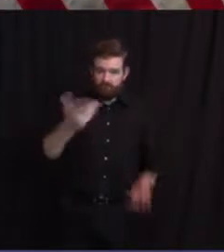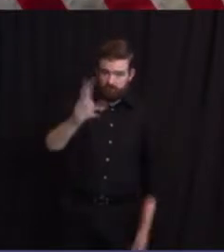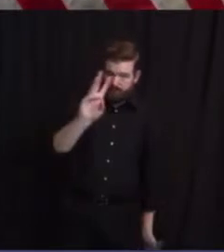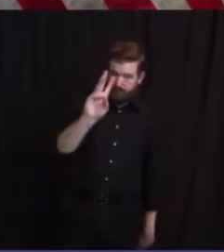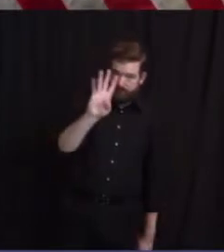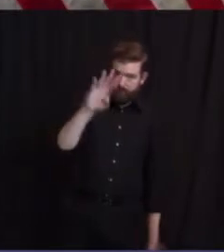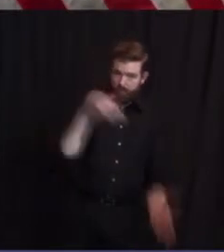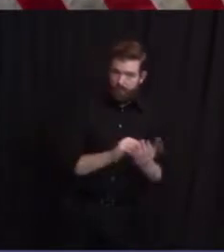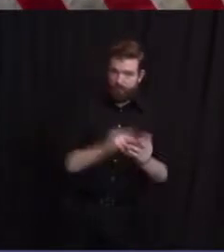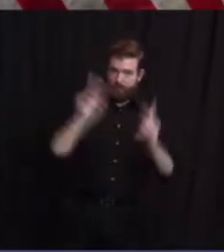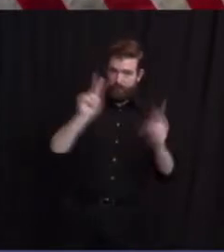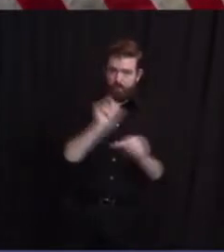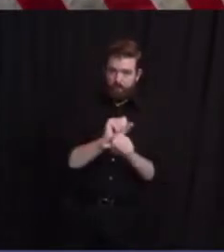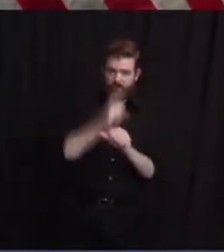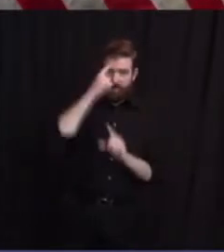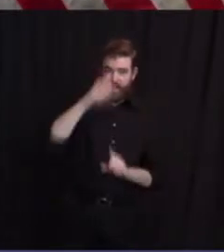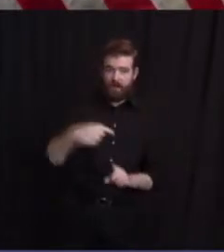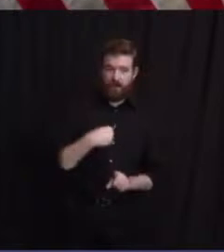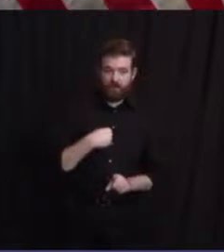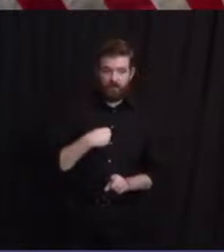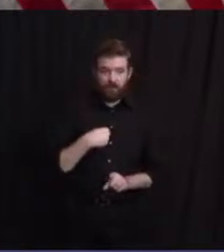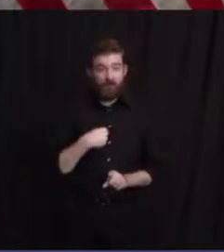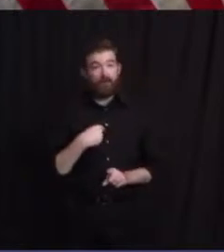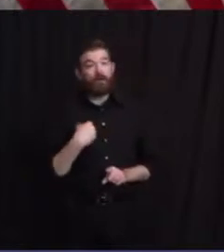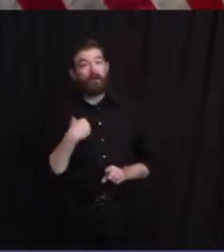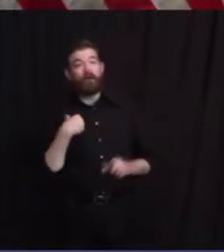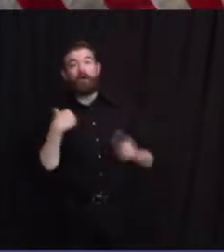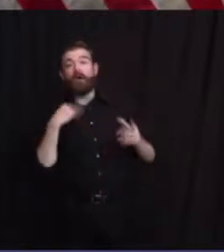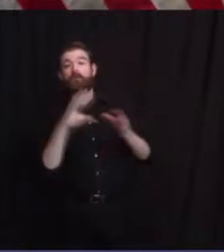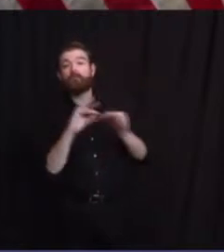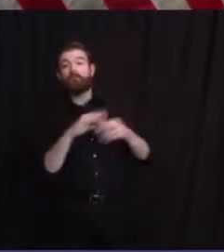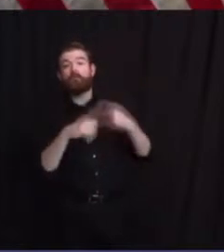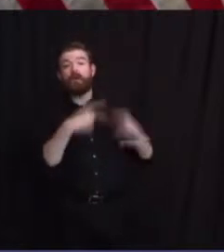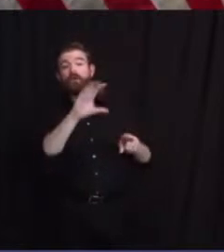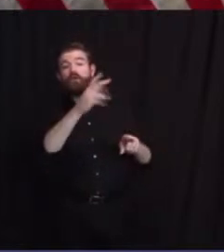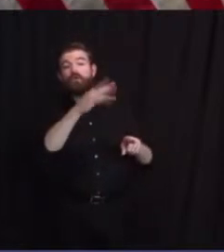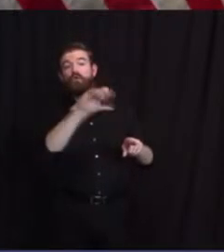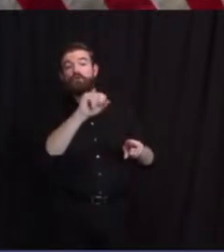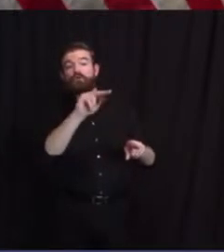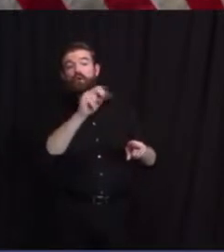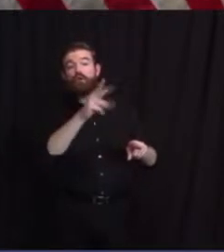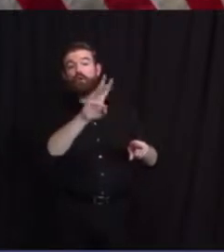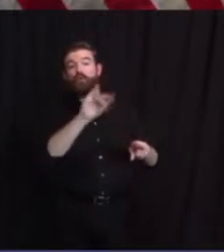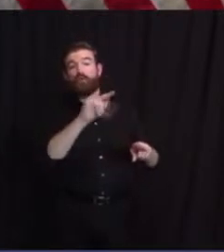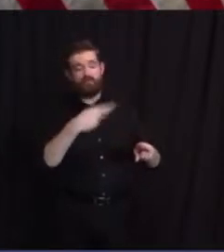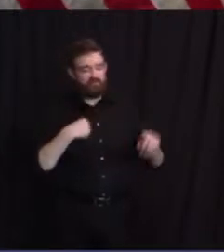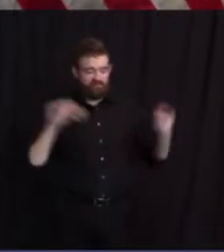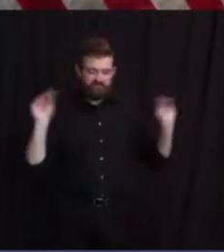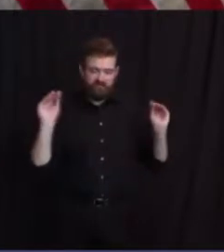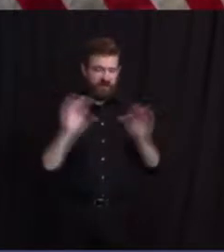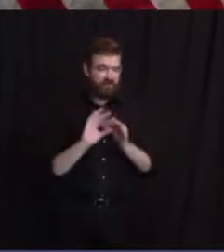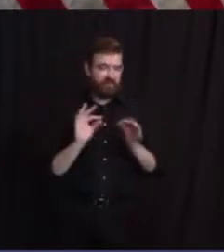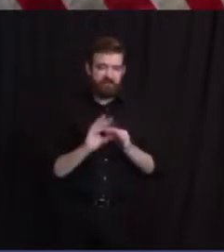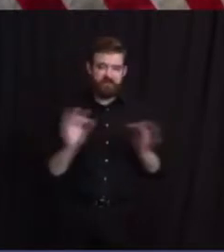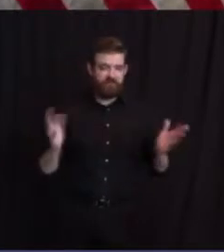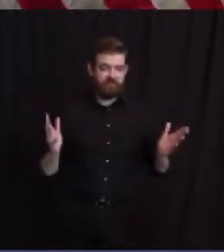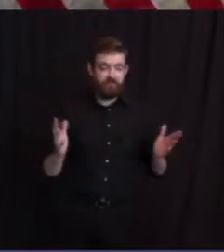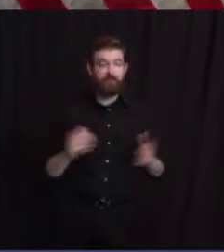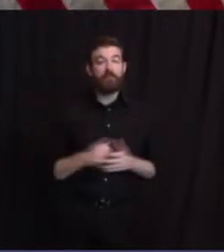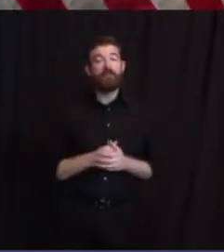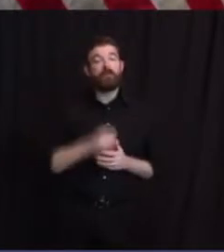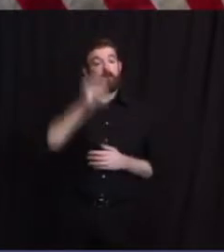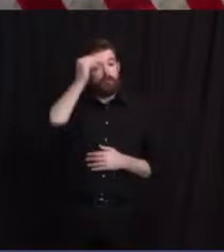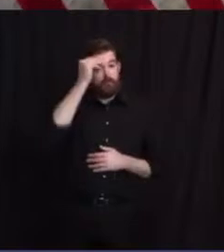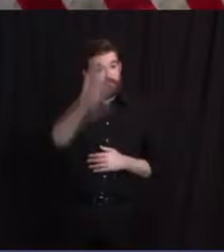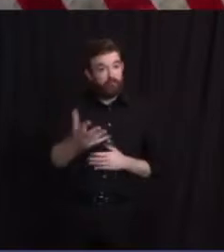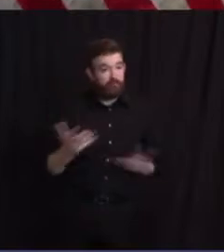on Chris's situation. But I will say this: that folks are not. It's par for the course.